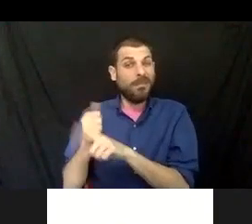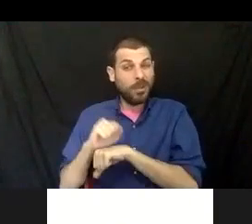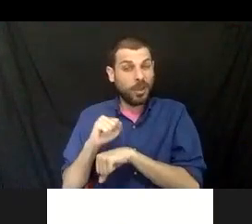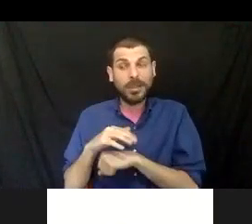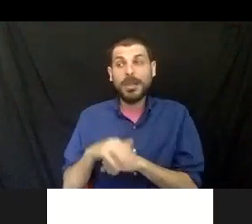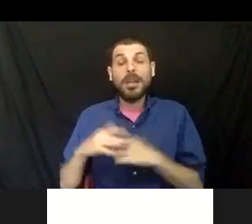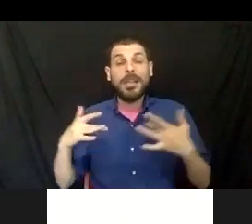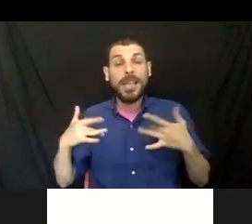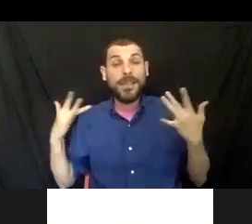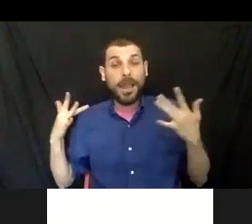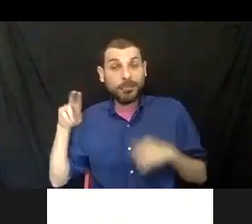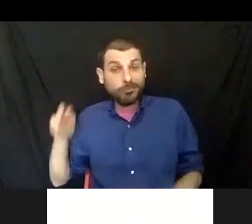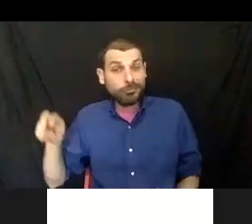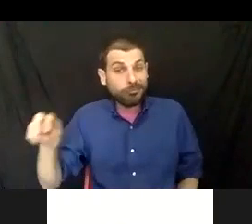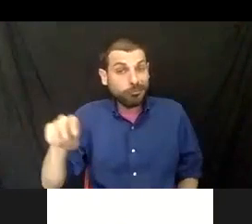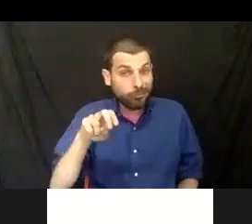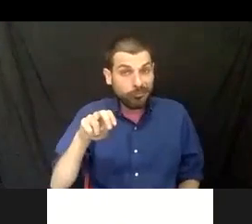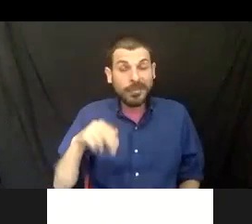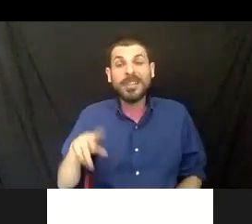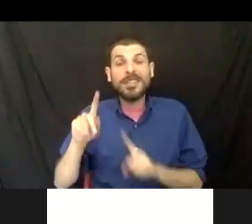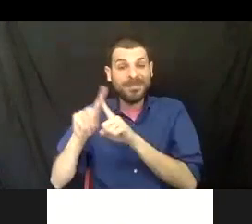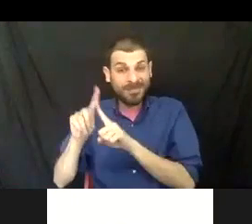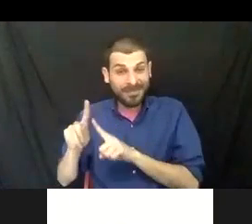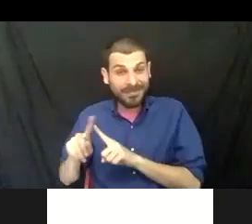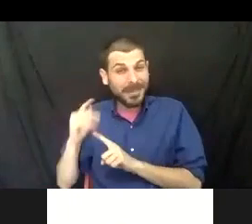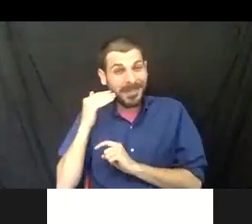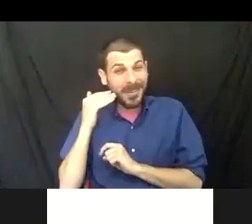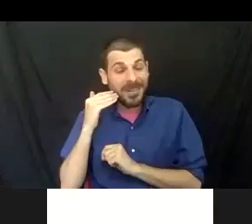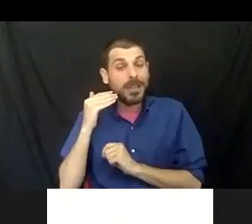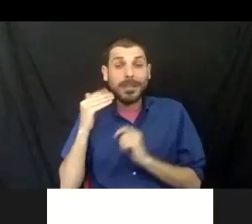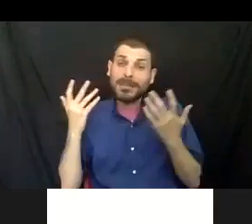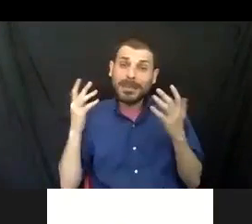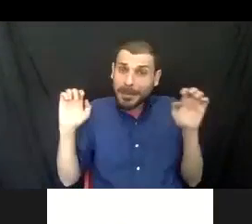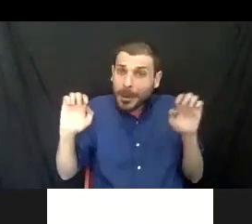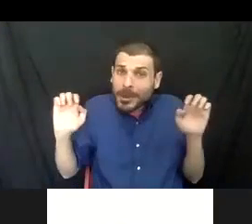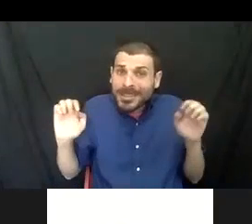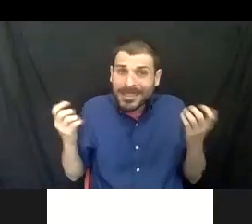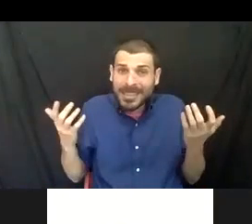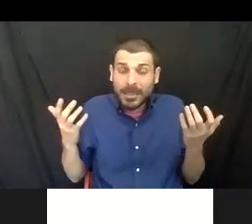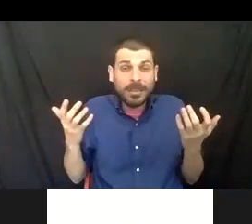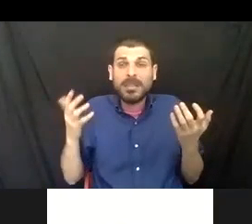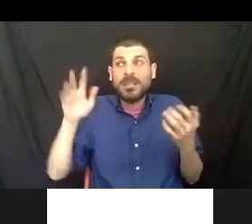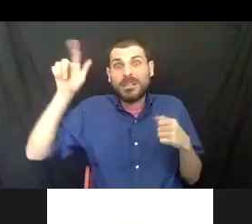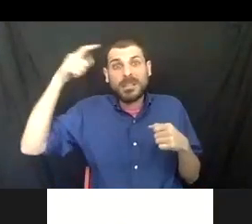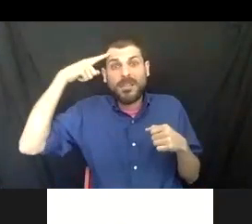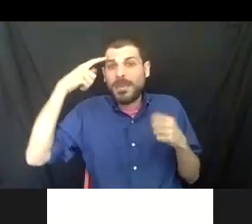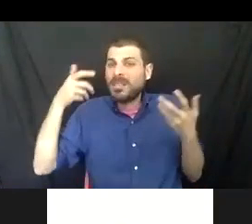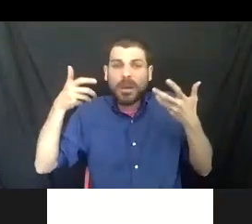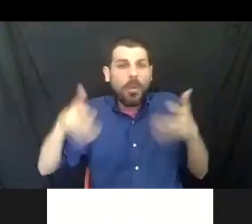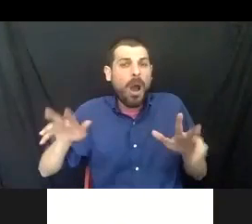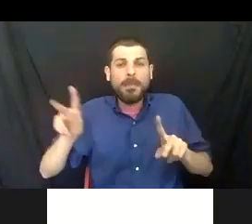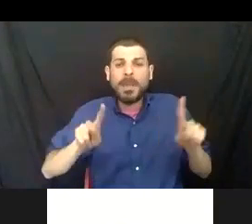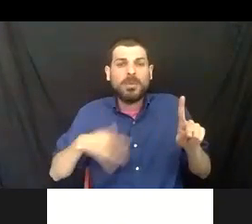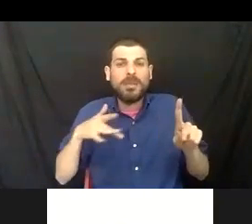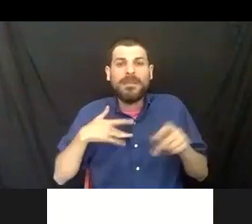and especially that, this is an emergency situation. They don't want people, scrambling to get paperwork together